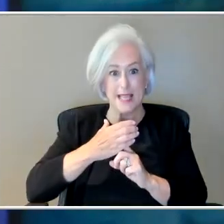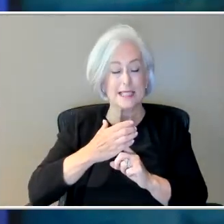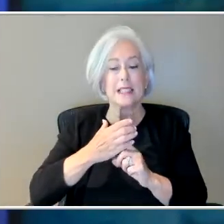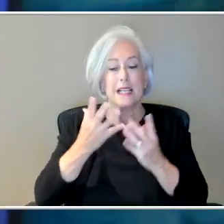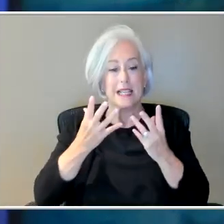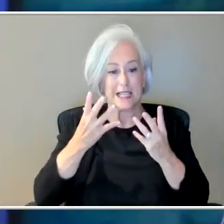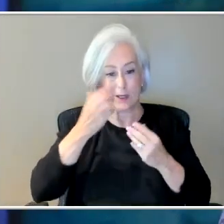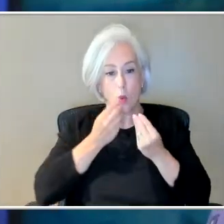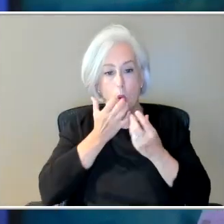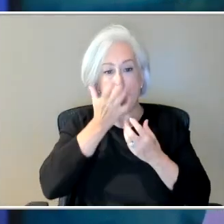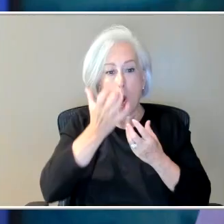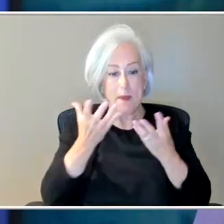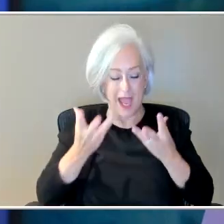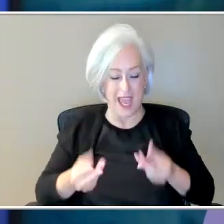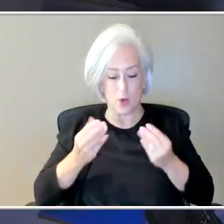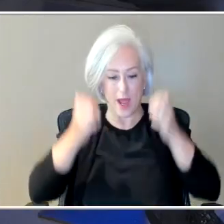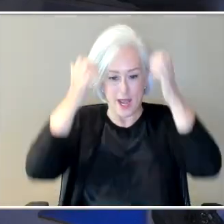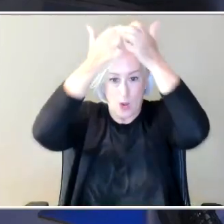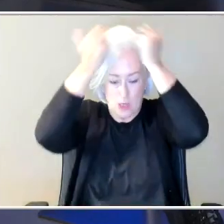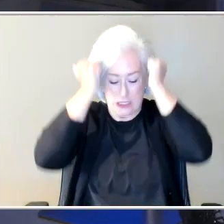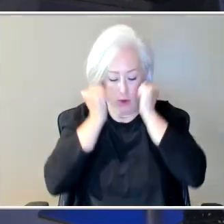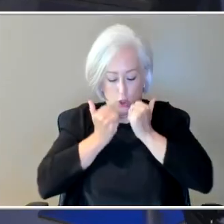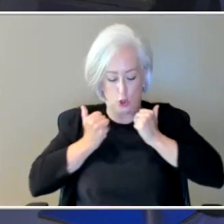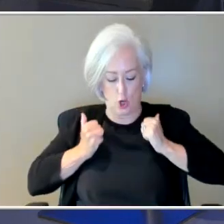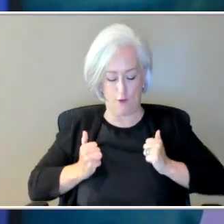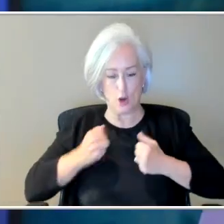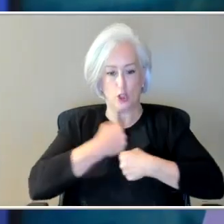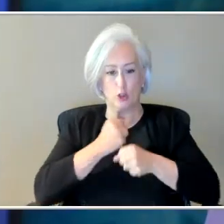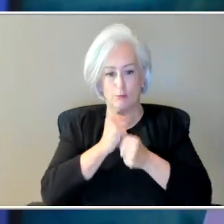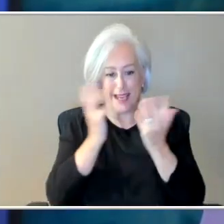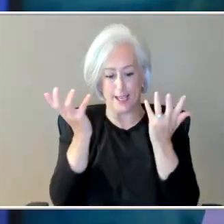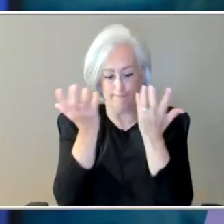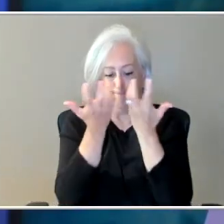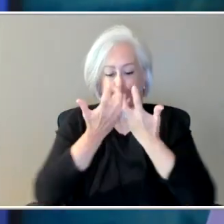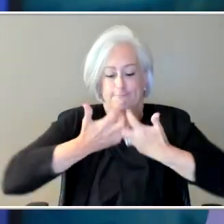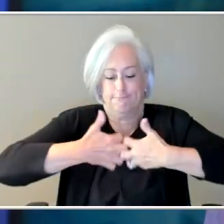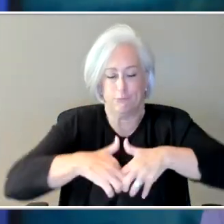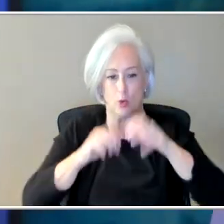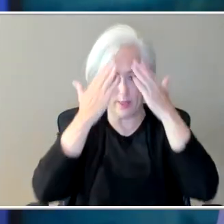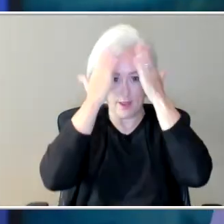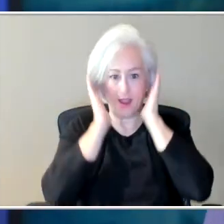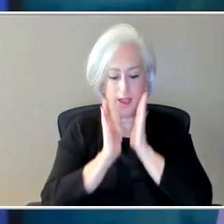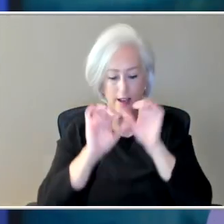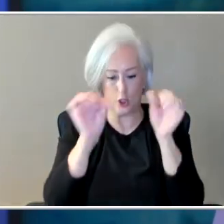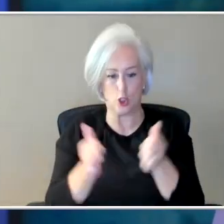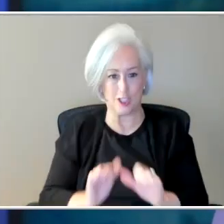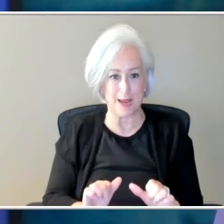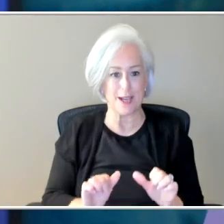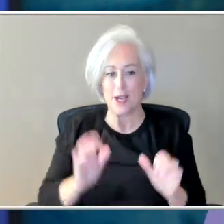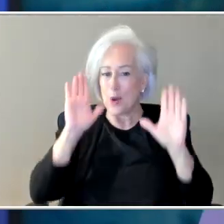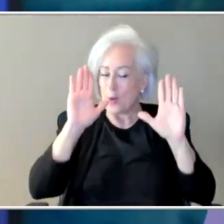exact mold. I cannot imagine. It's tough. We have great child life. We dance, we coach through them. And